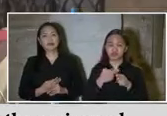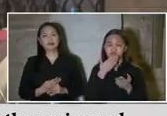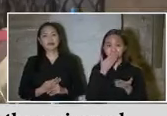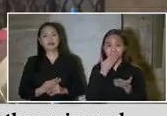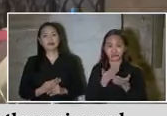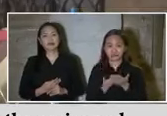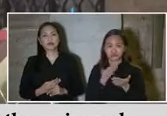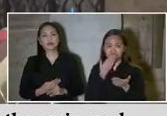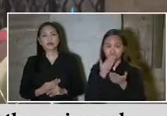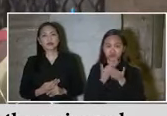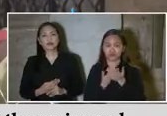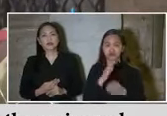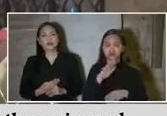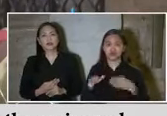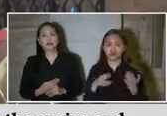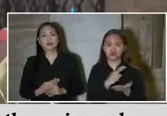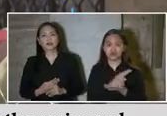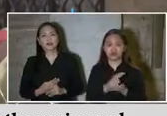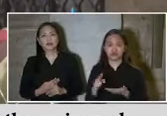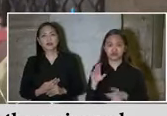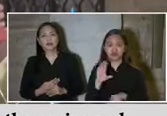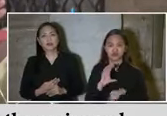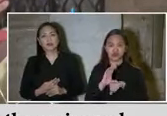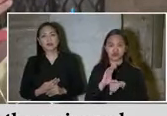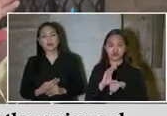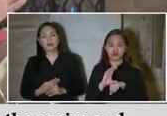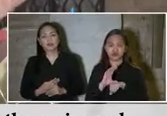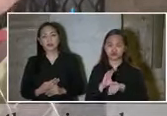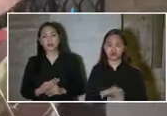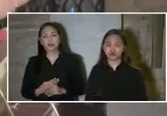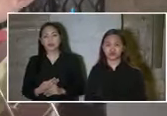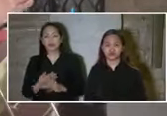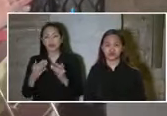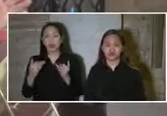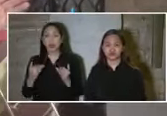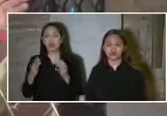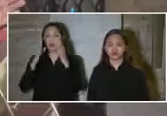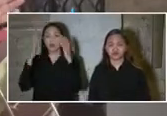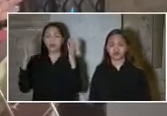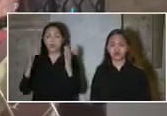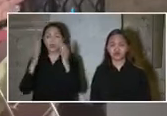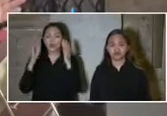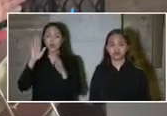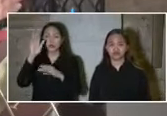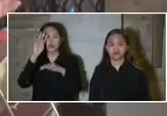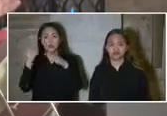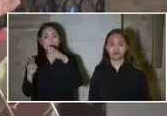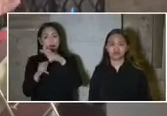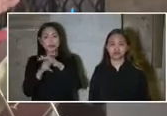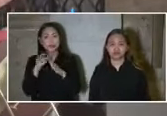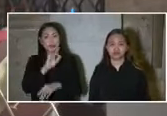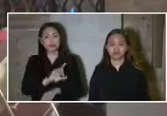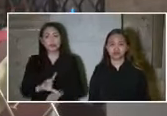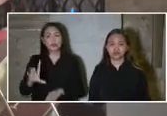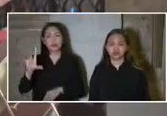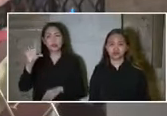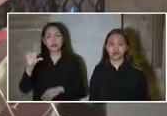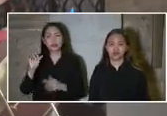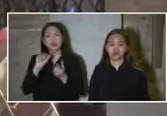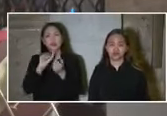for our good and the good of all his holy church. As we celebrate your mysteries, O Lord, with